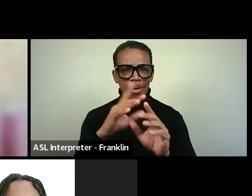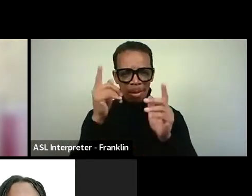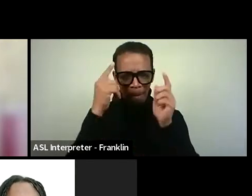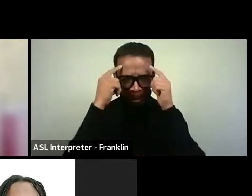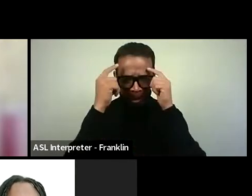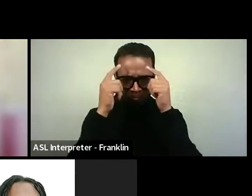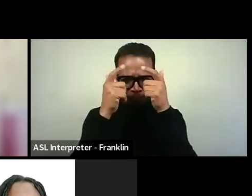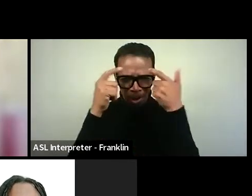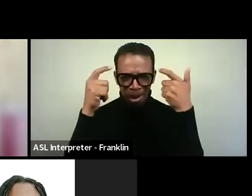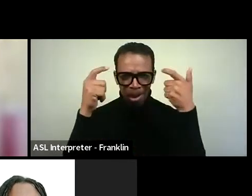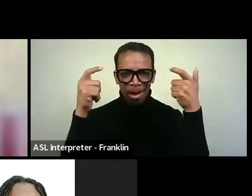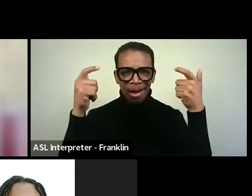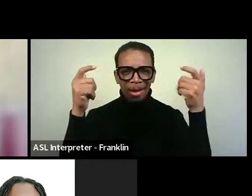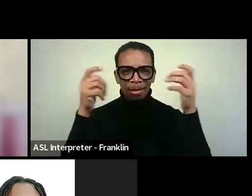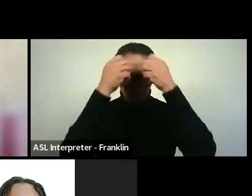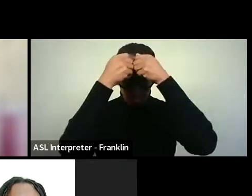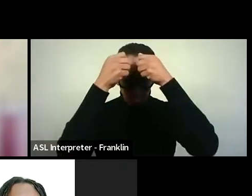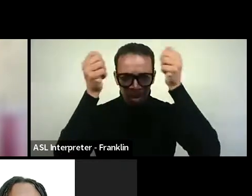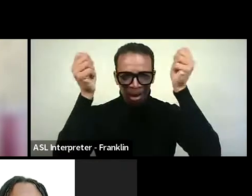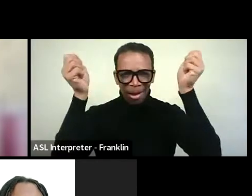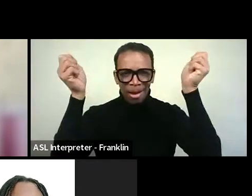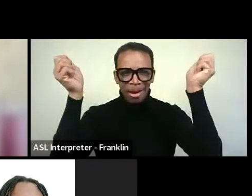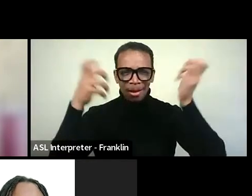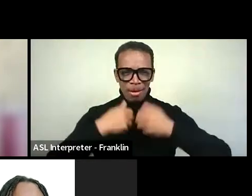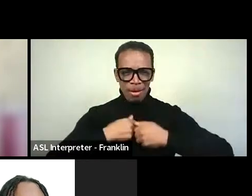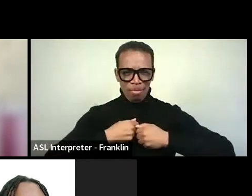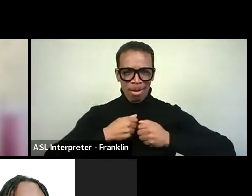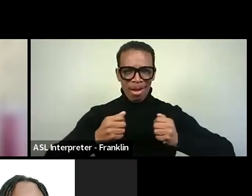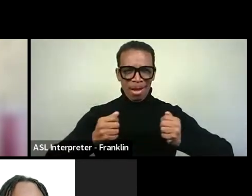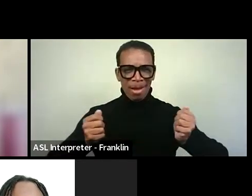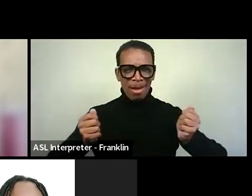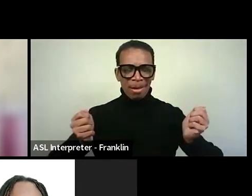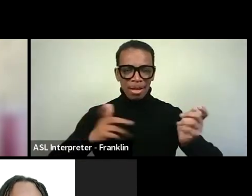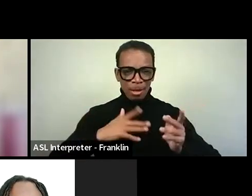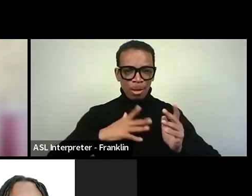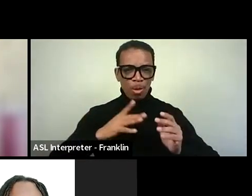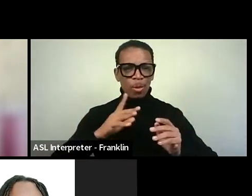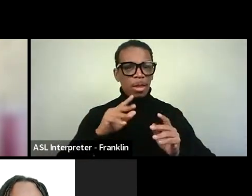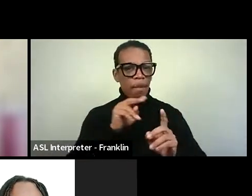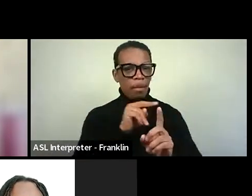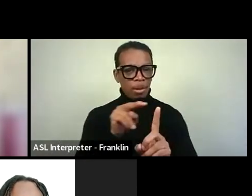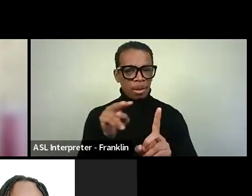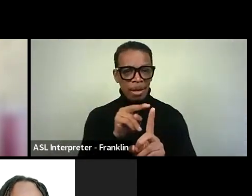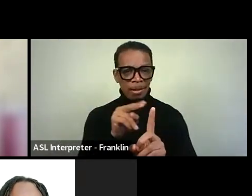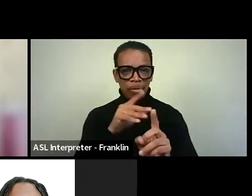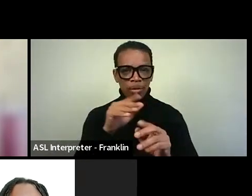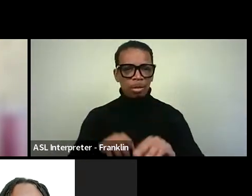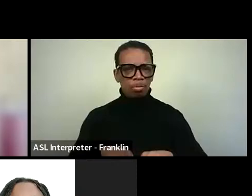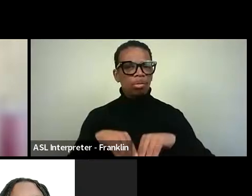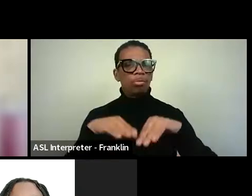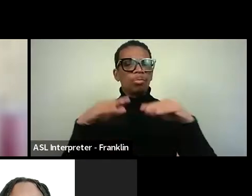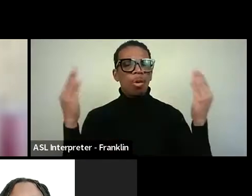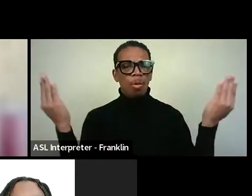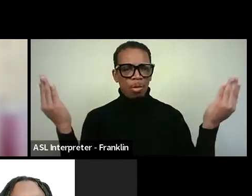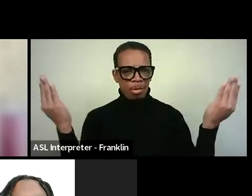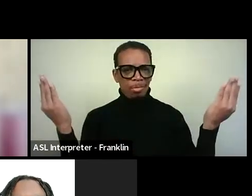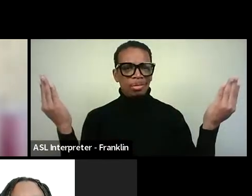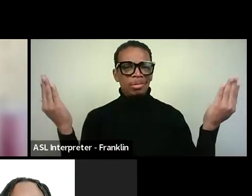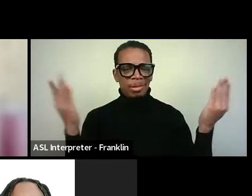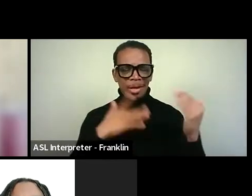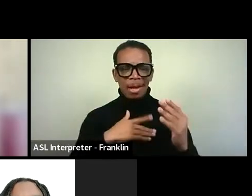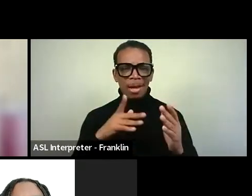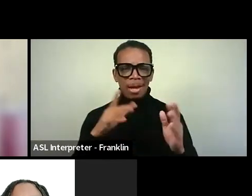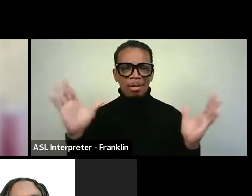and turning the corner so that we can lessen the perspective that divides us and